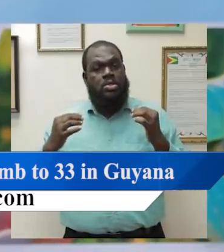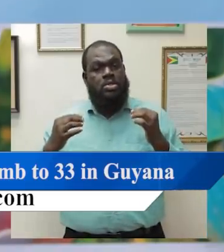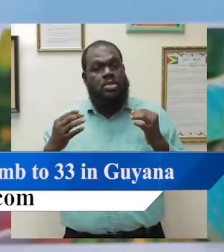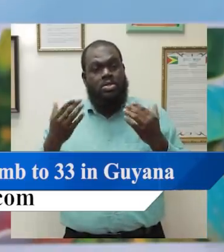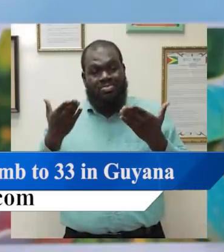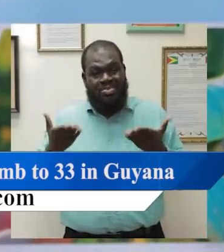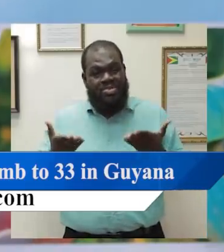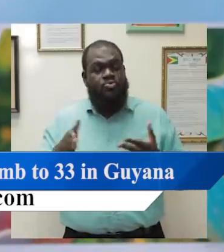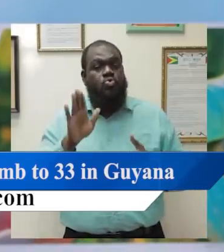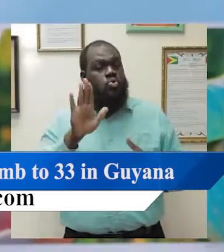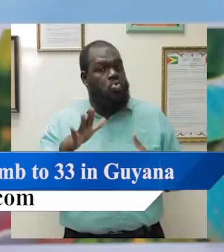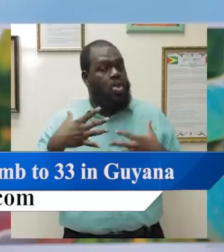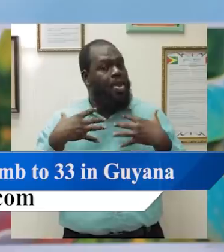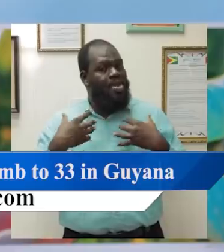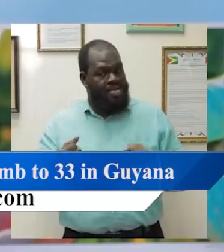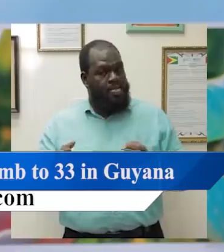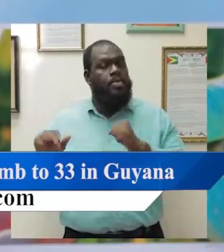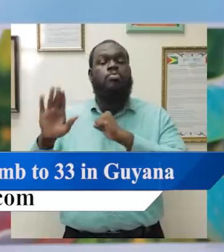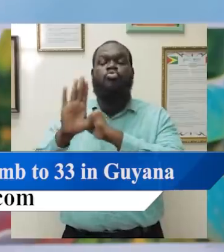your safety and protection.